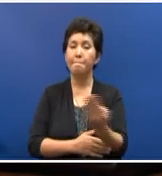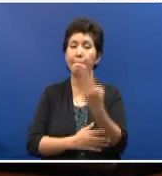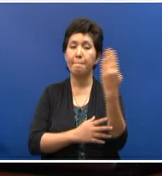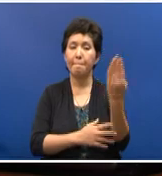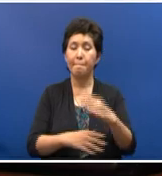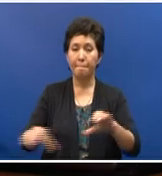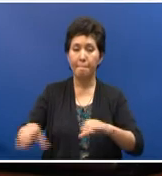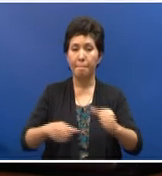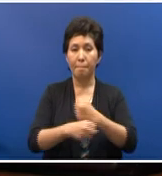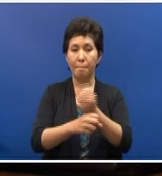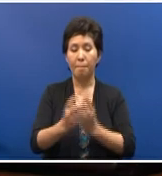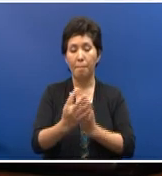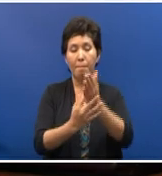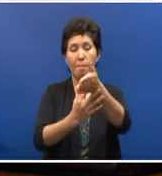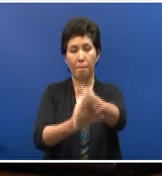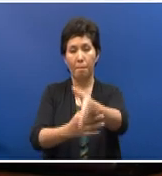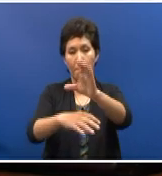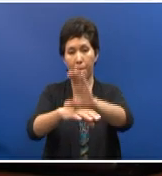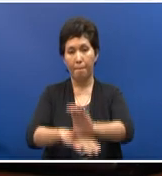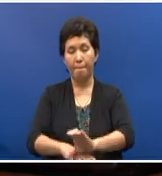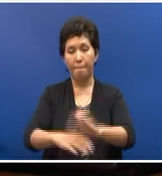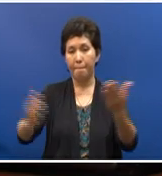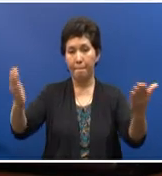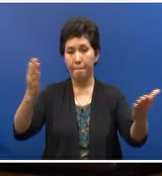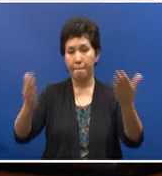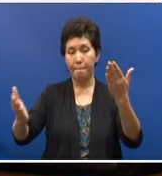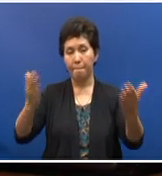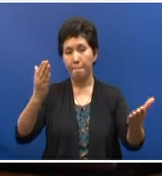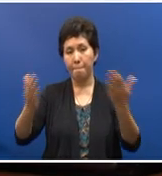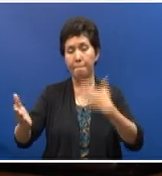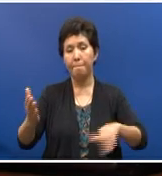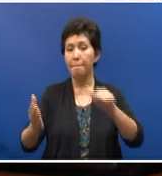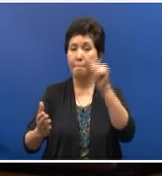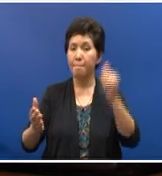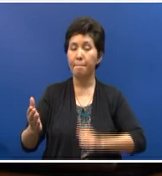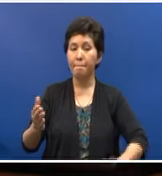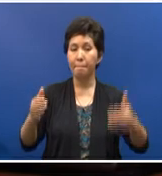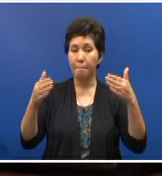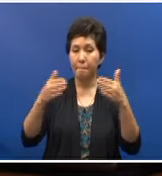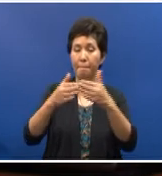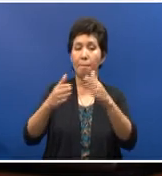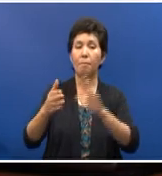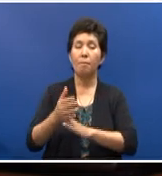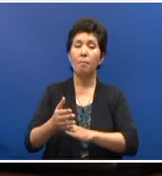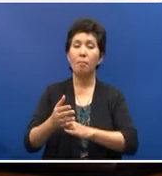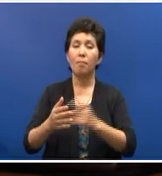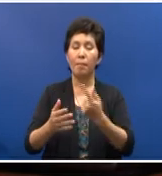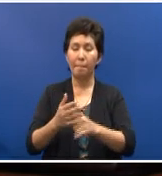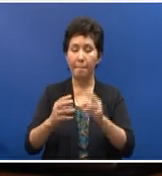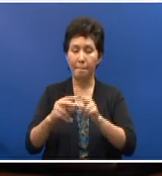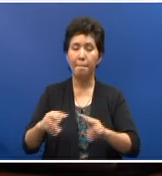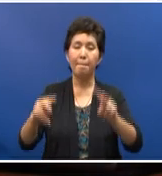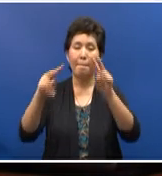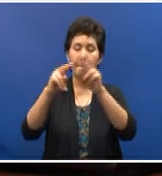make cross-cultural comparisons on any aspect of culture deemed worthy of the